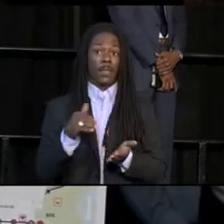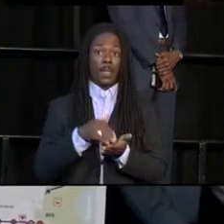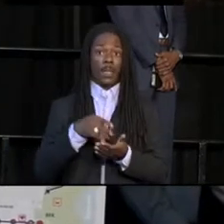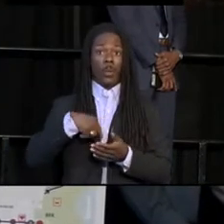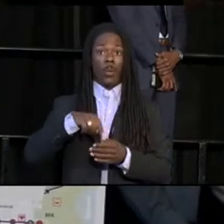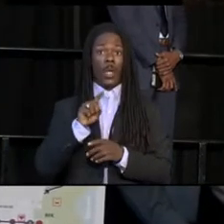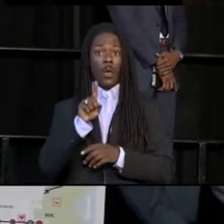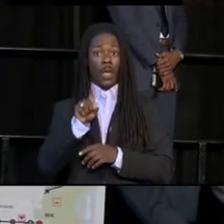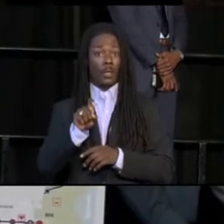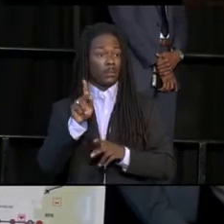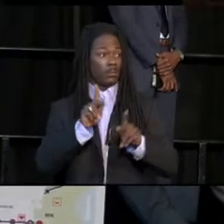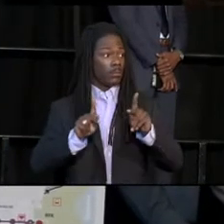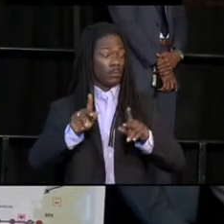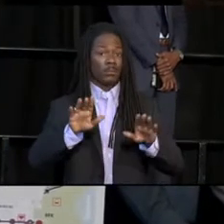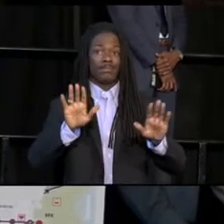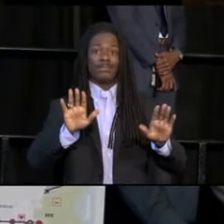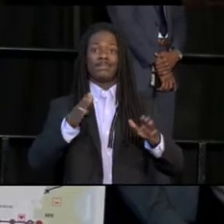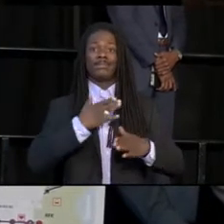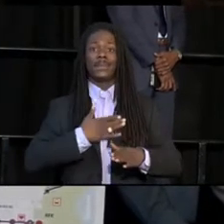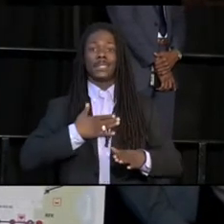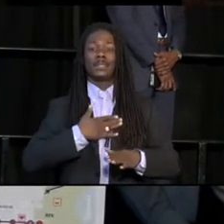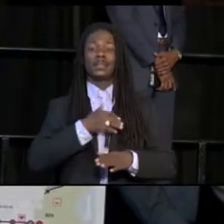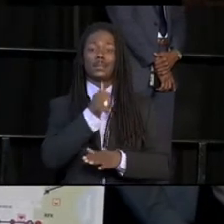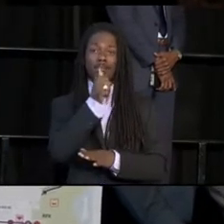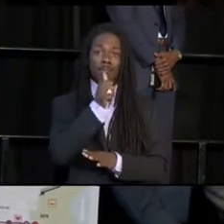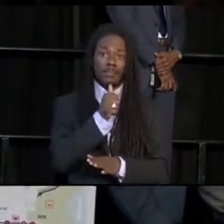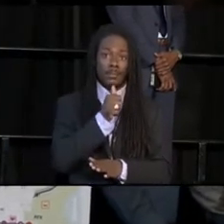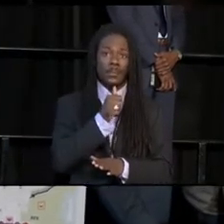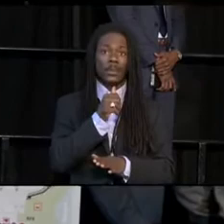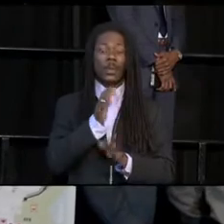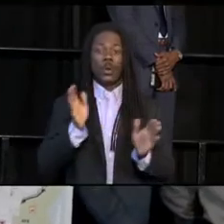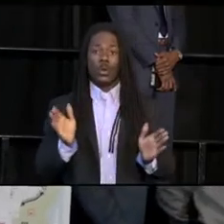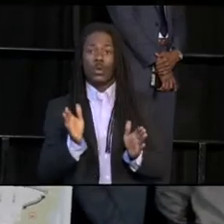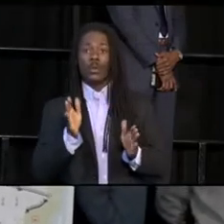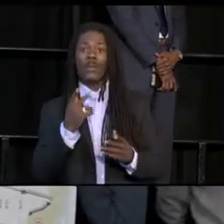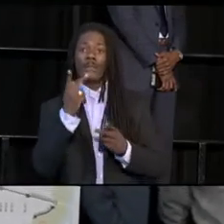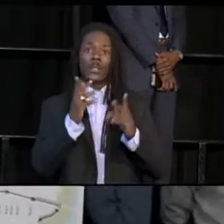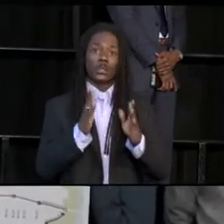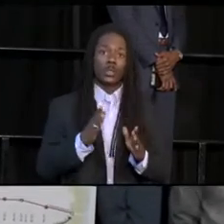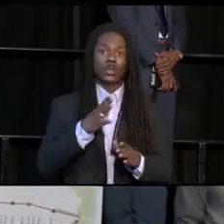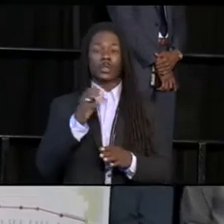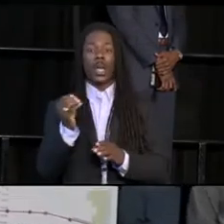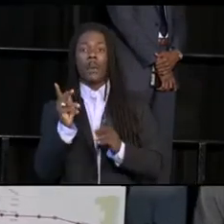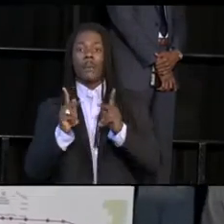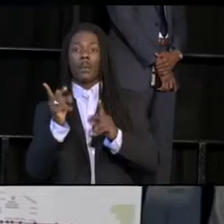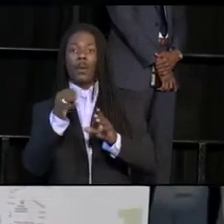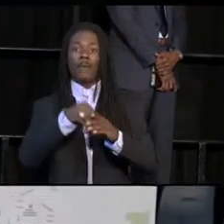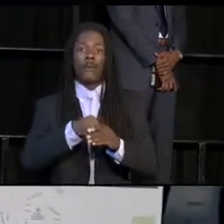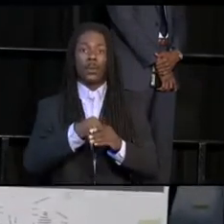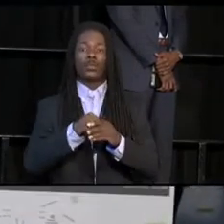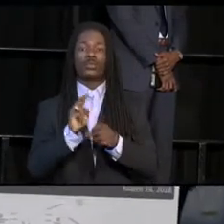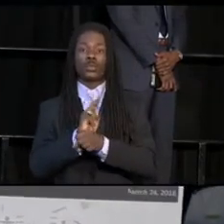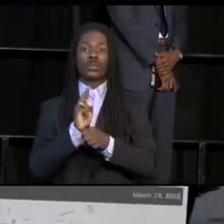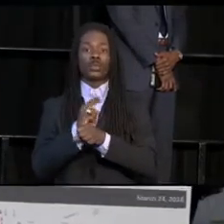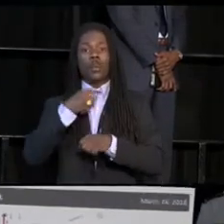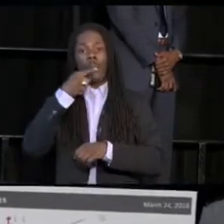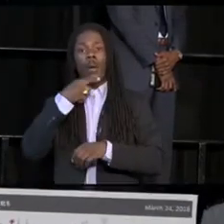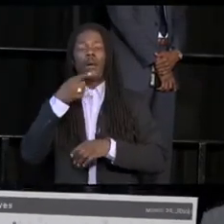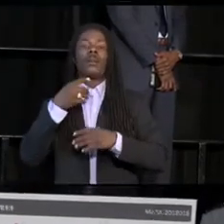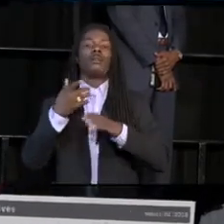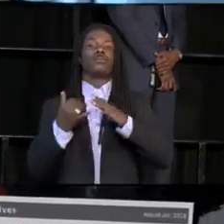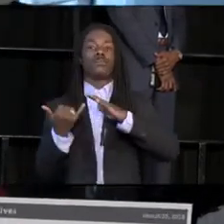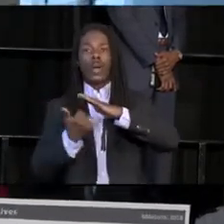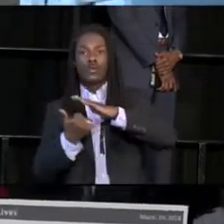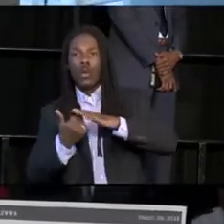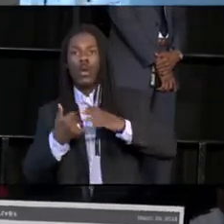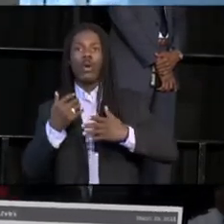we are asking folks to plan ahead and be patient. We encourage visitors and participants to utilize one of the many public transportation